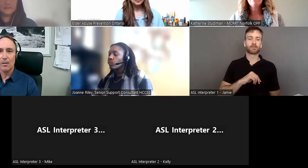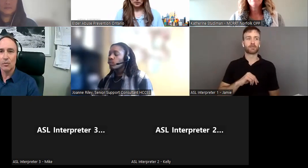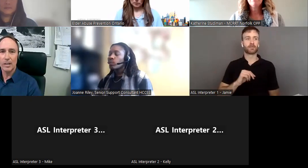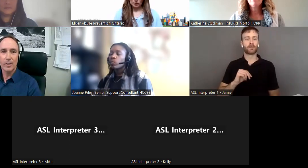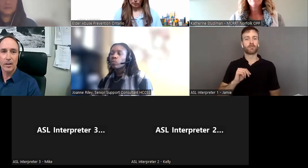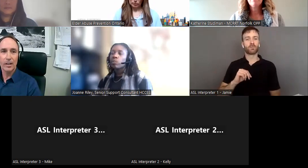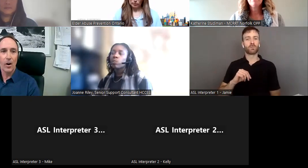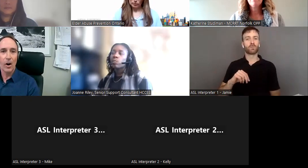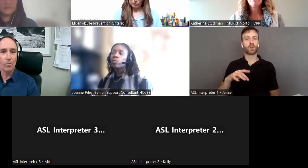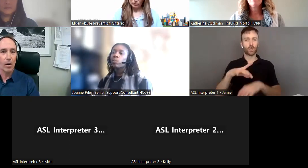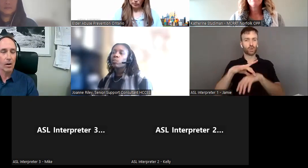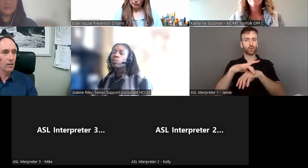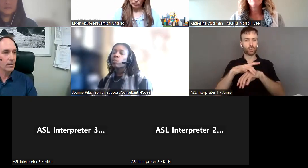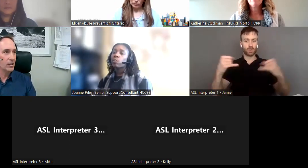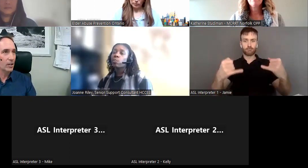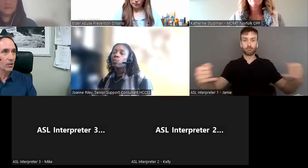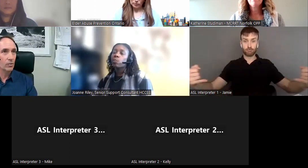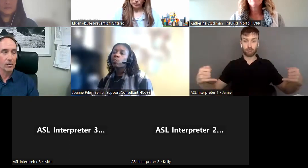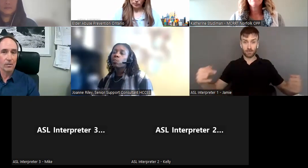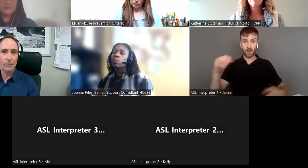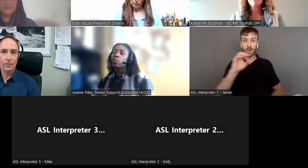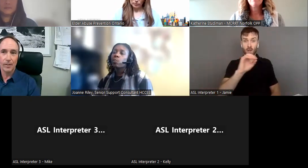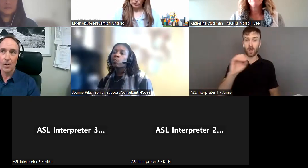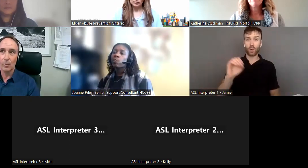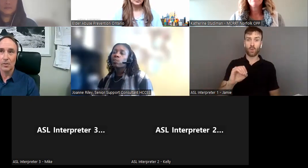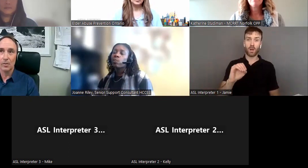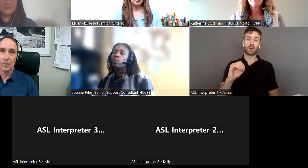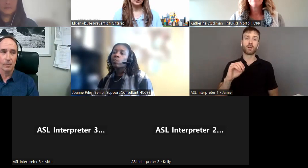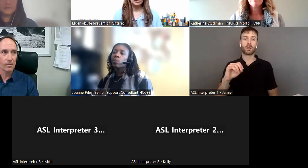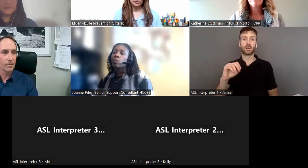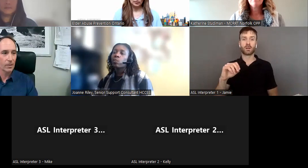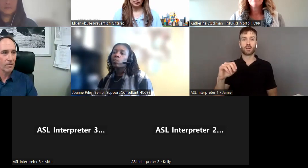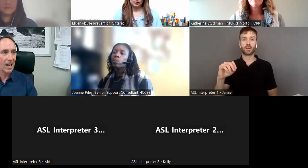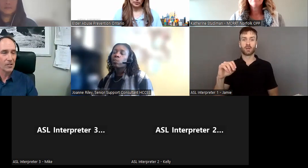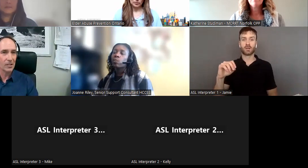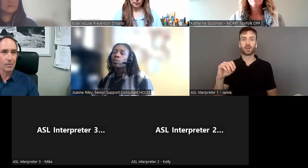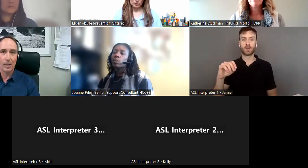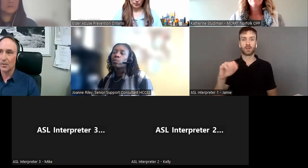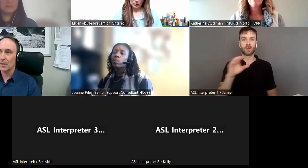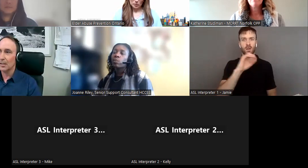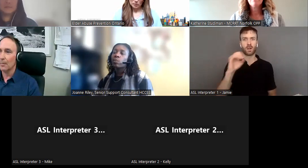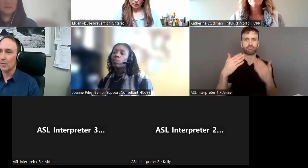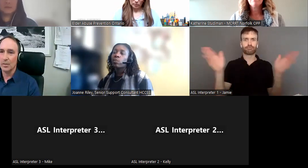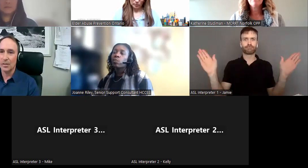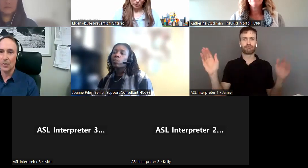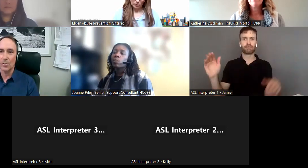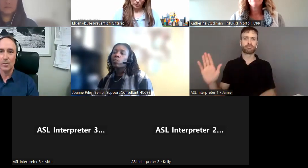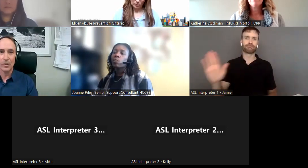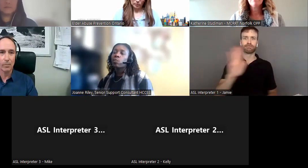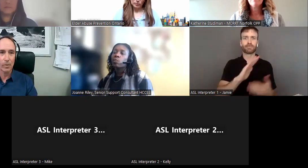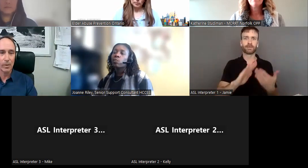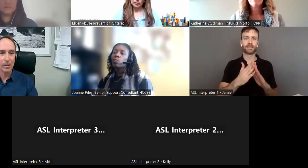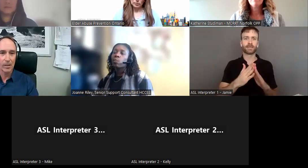geographic boundary in Ottawa is inclusive, and Ottawa is fairly vast city because it encompasses the